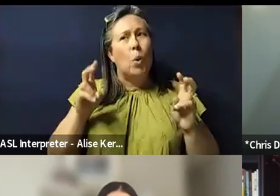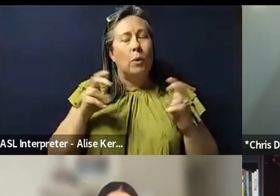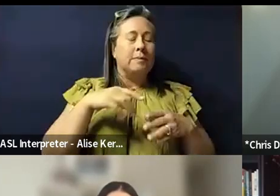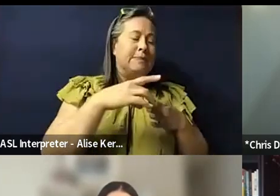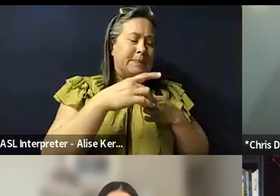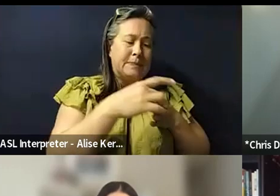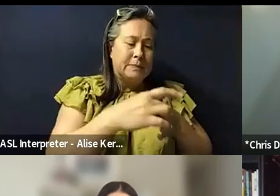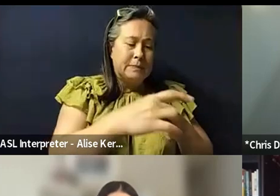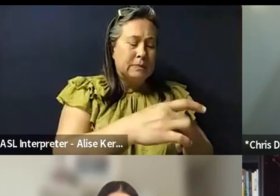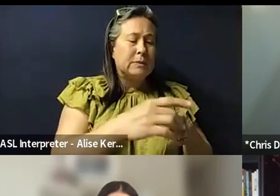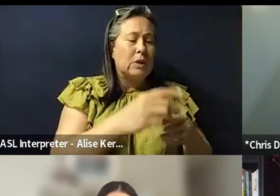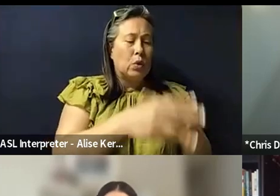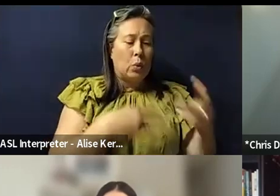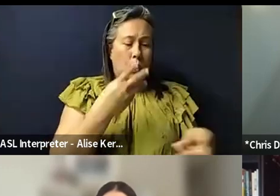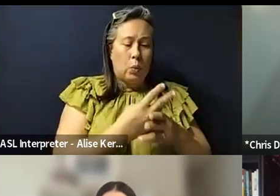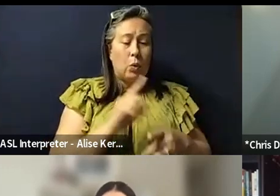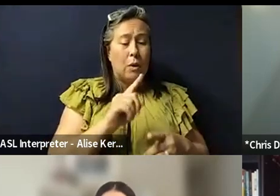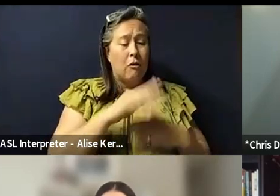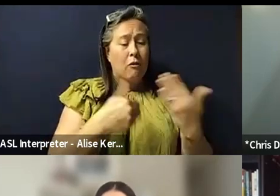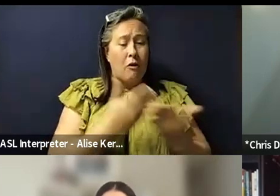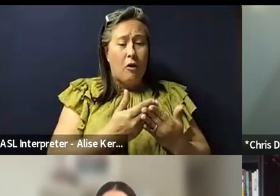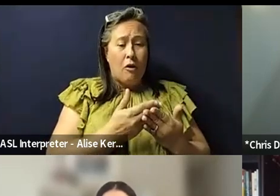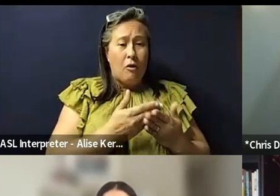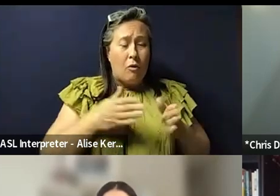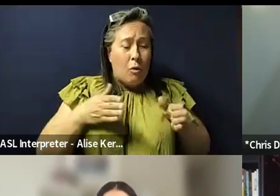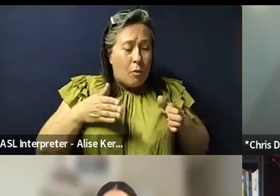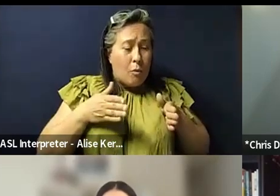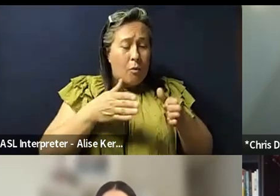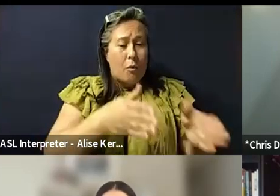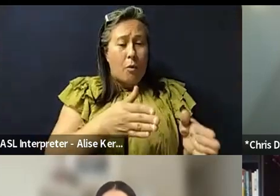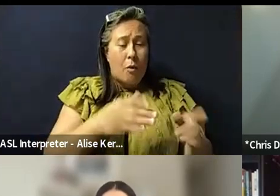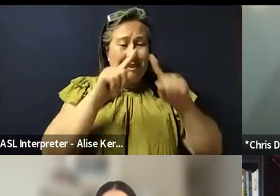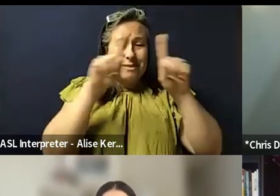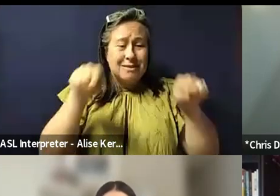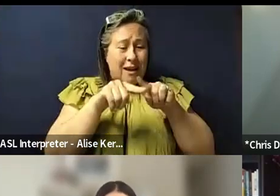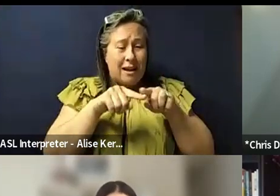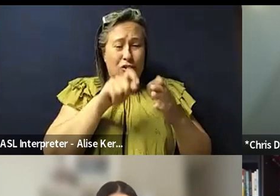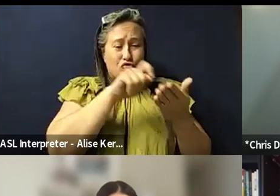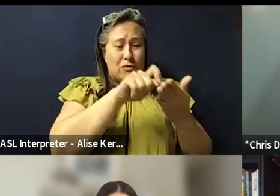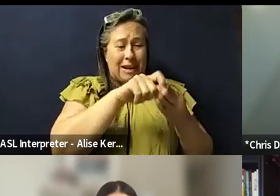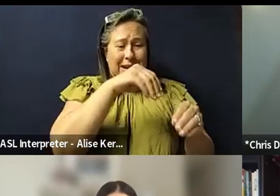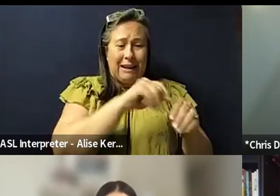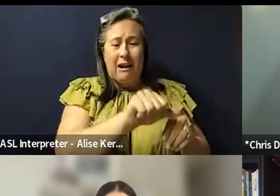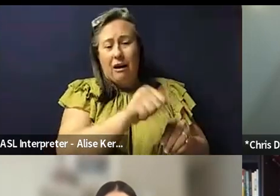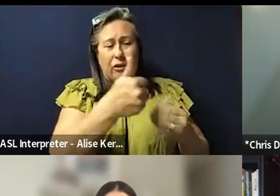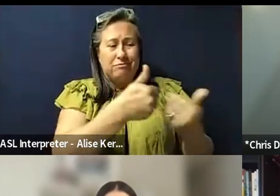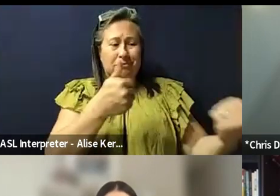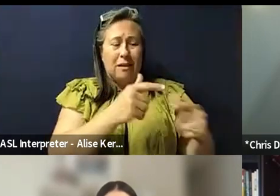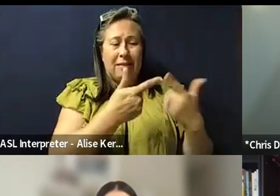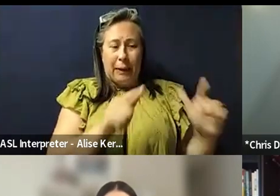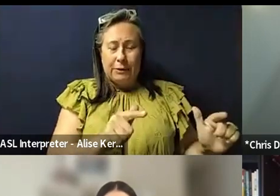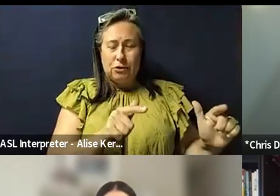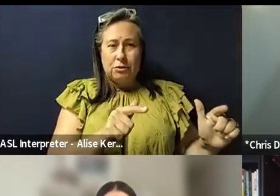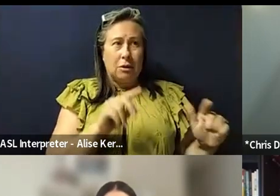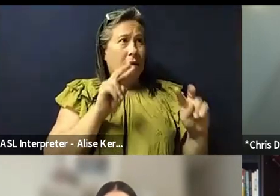been forced to navigate a world where all the road signs are written in another language.